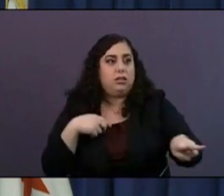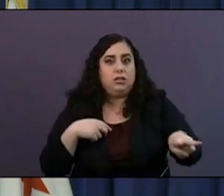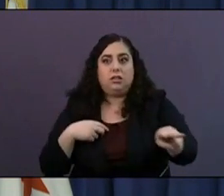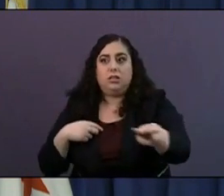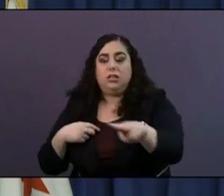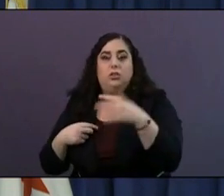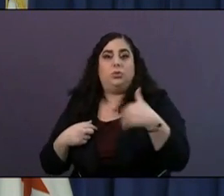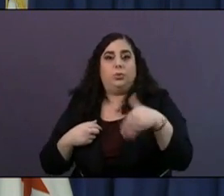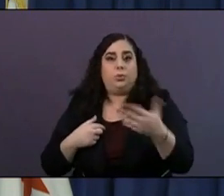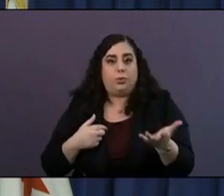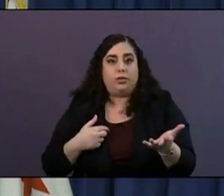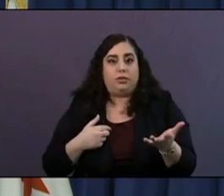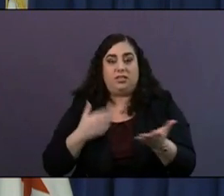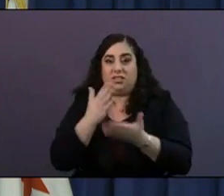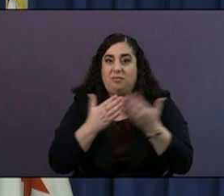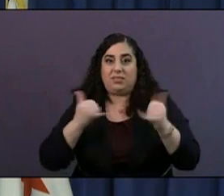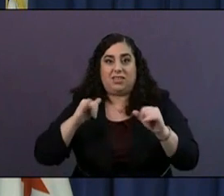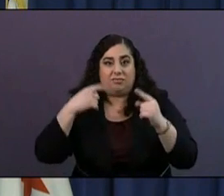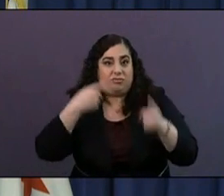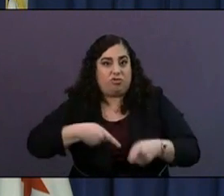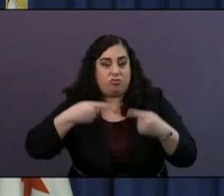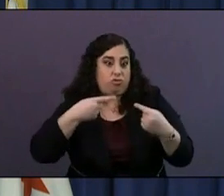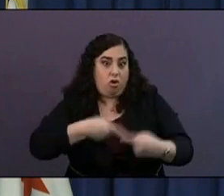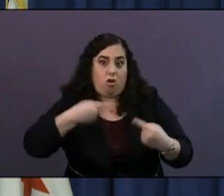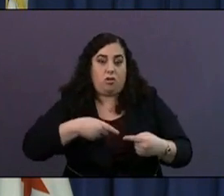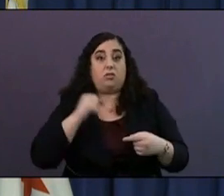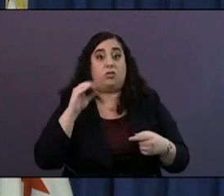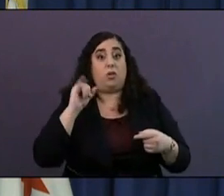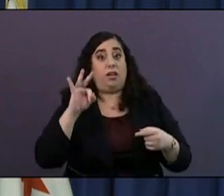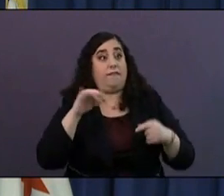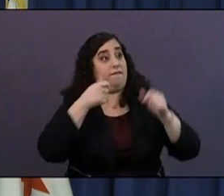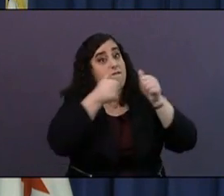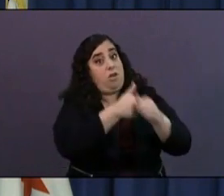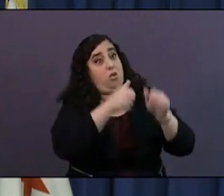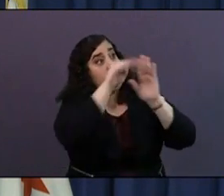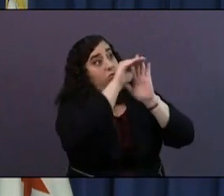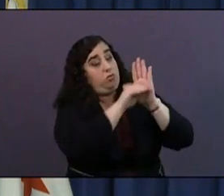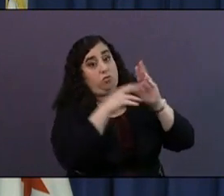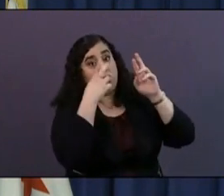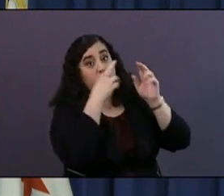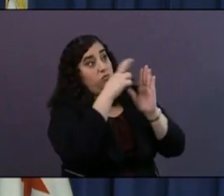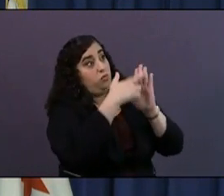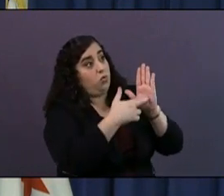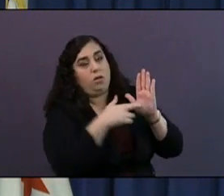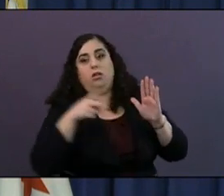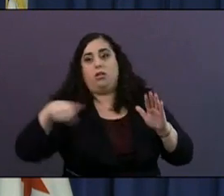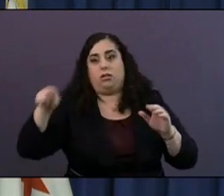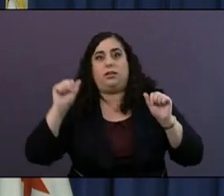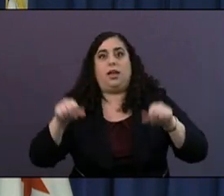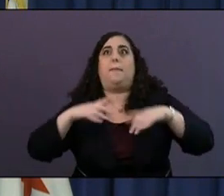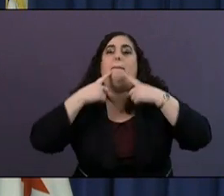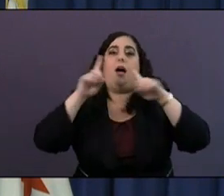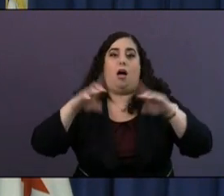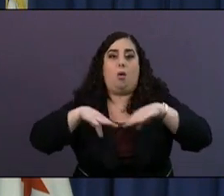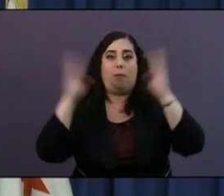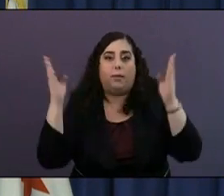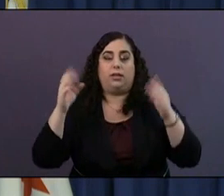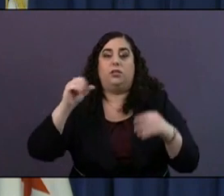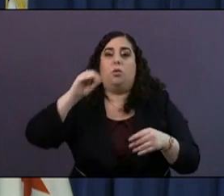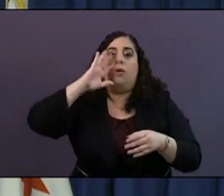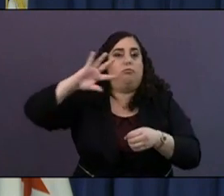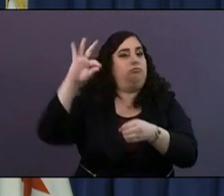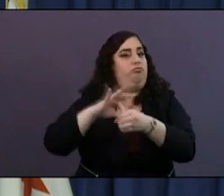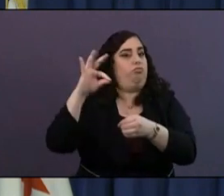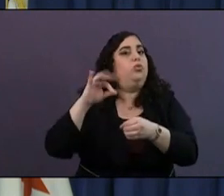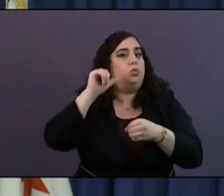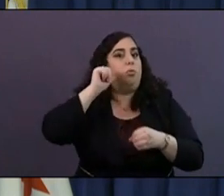be part of the issue that the county board will be looking at tomorrow. It will have my full support because, again, I think when